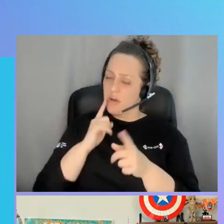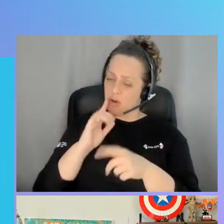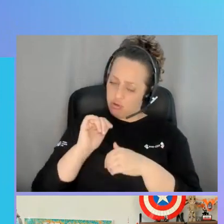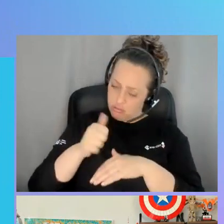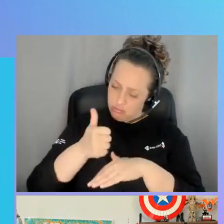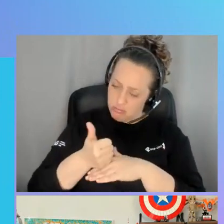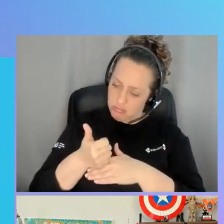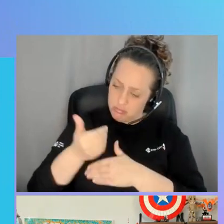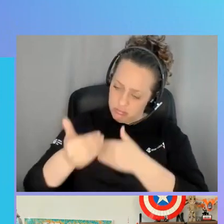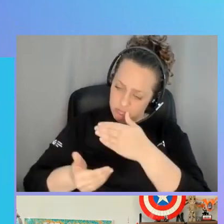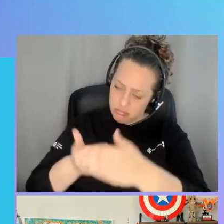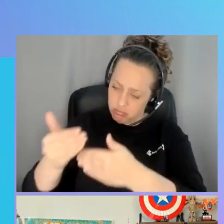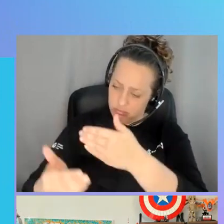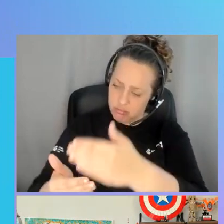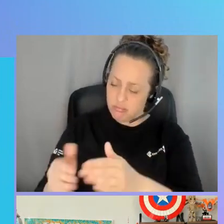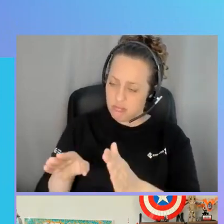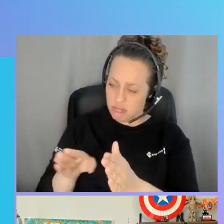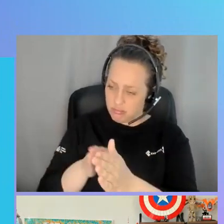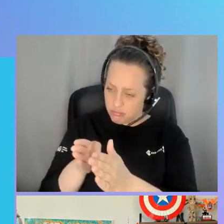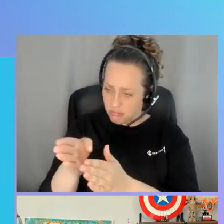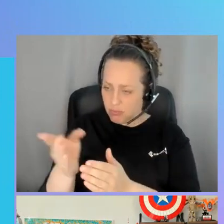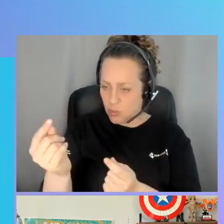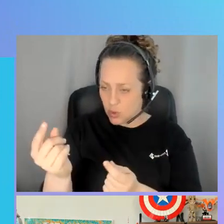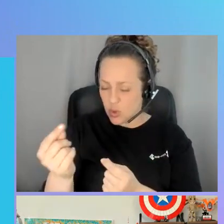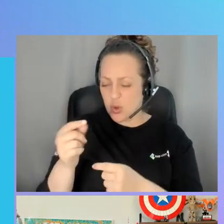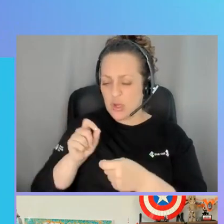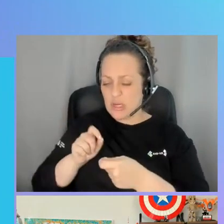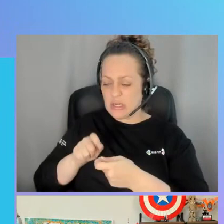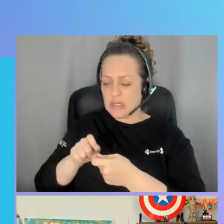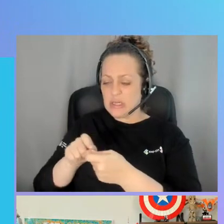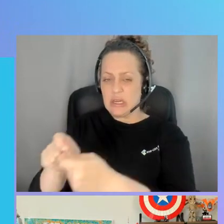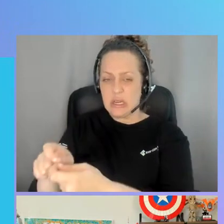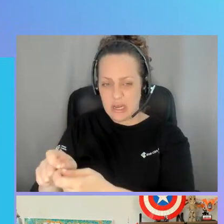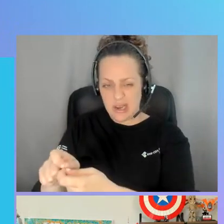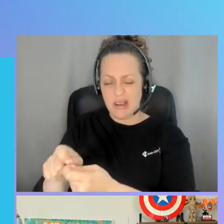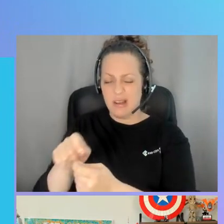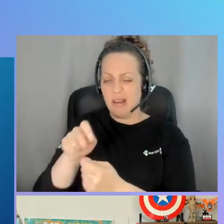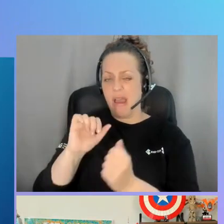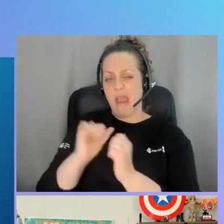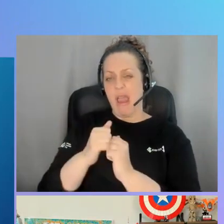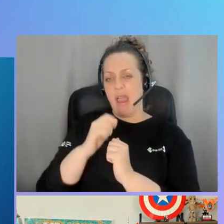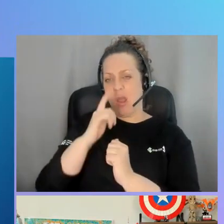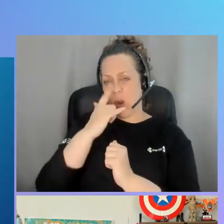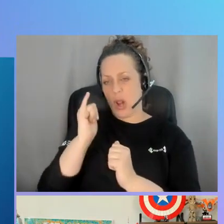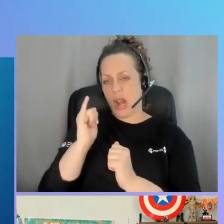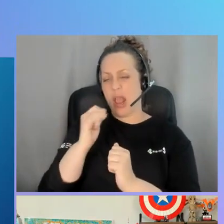get into some more details on how exactly you can jump in a bit.